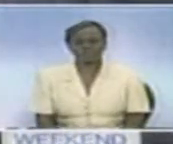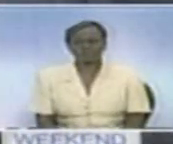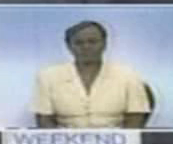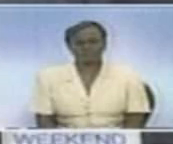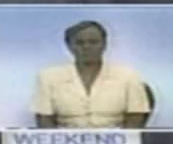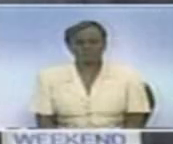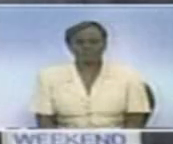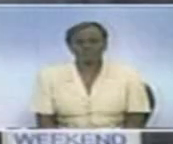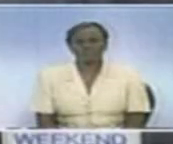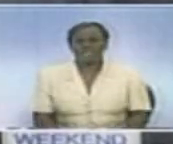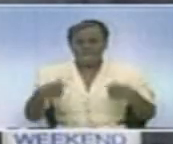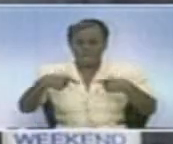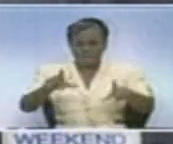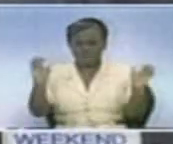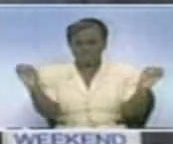We will not allow